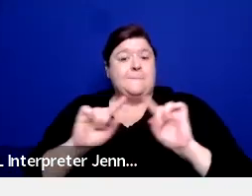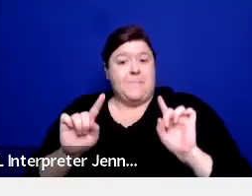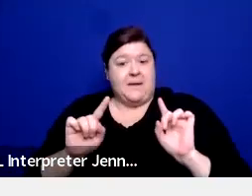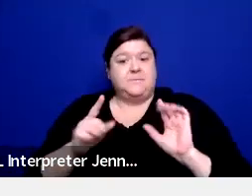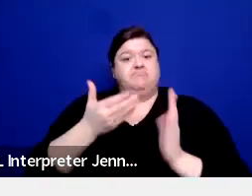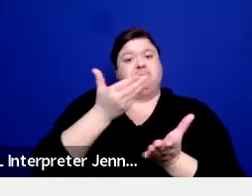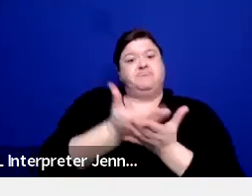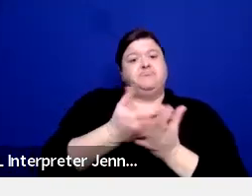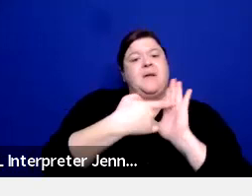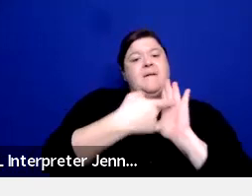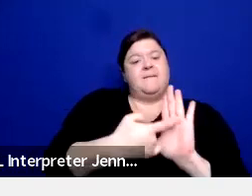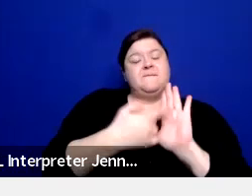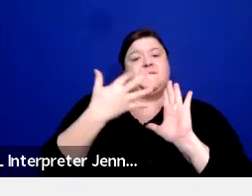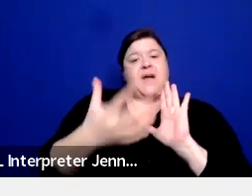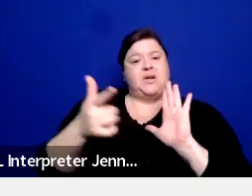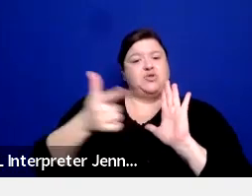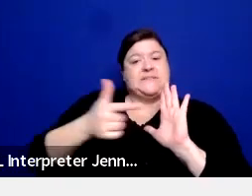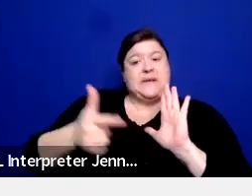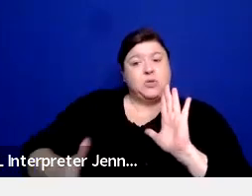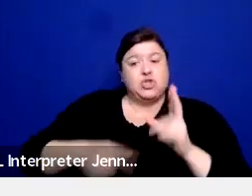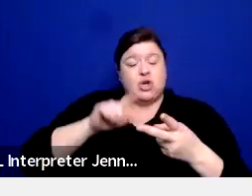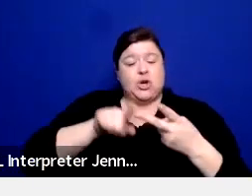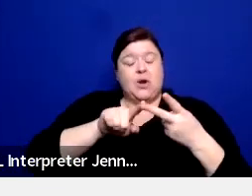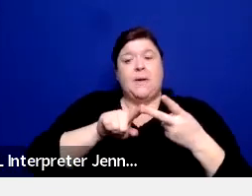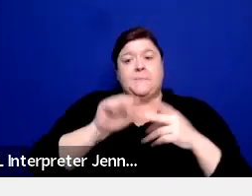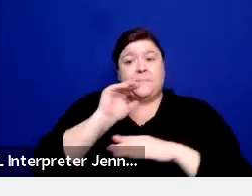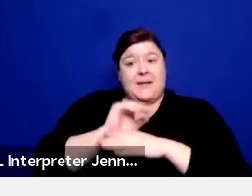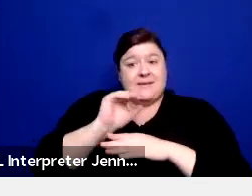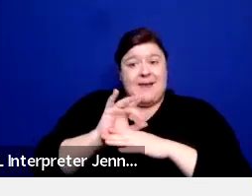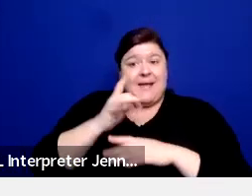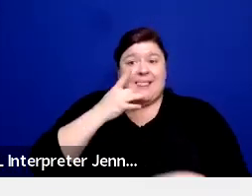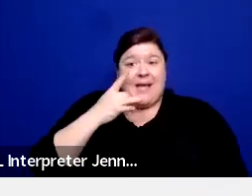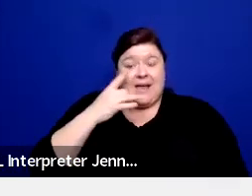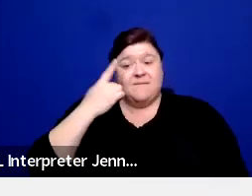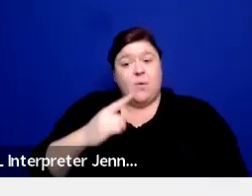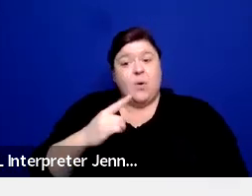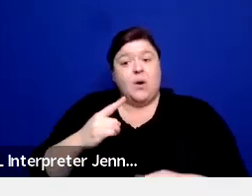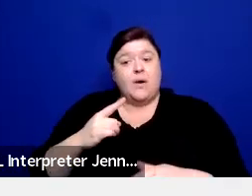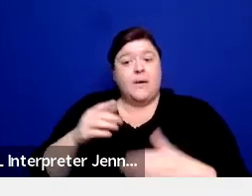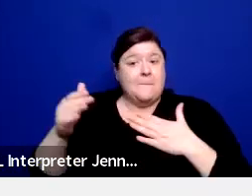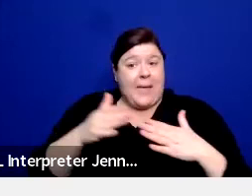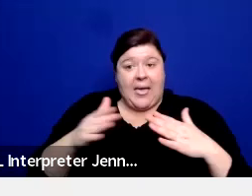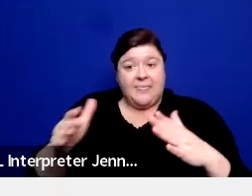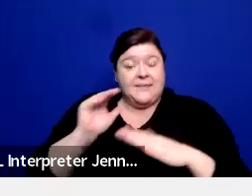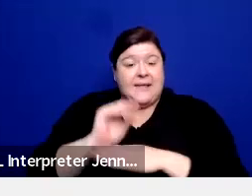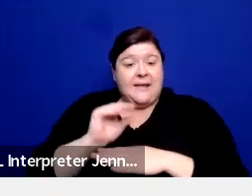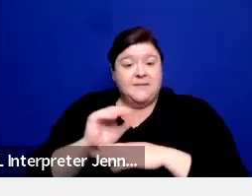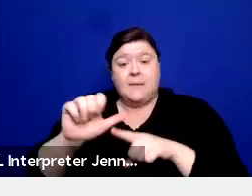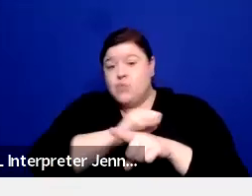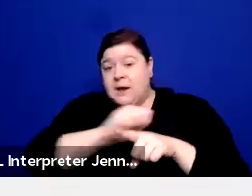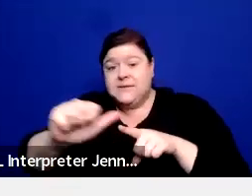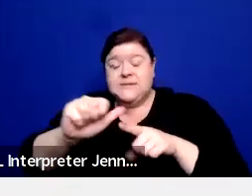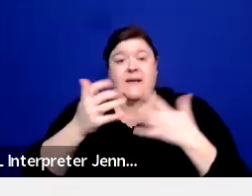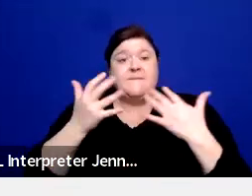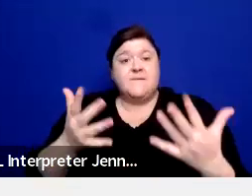fire extinguisher in a visible place, having a nightlight to light up your pathway in the evening, making sure we're practicing